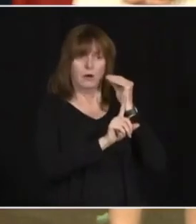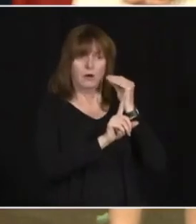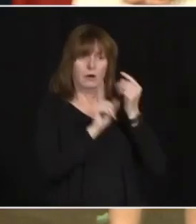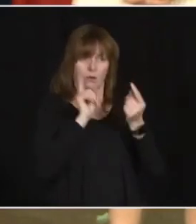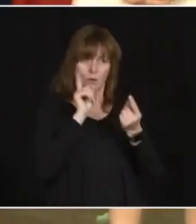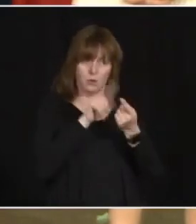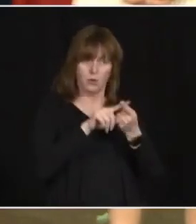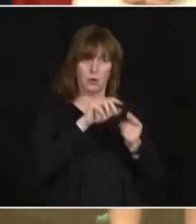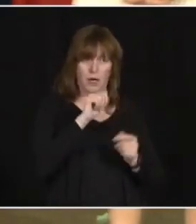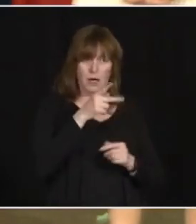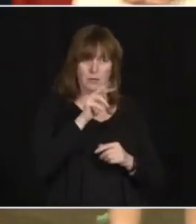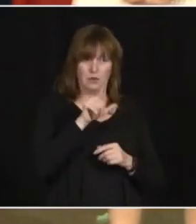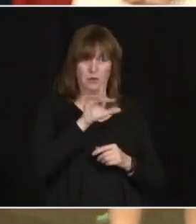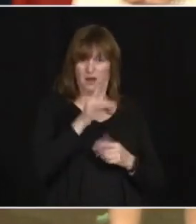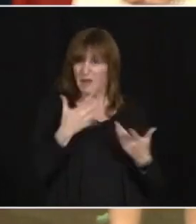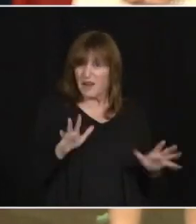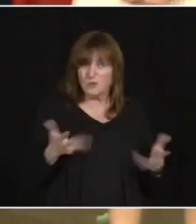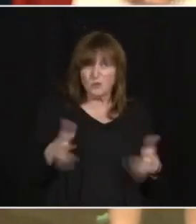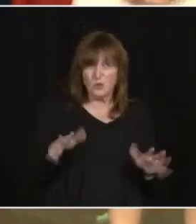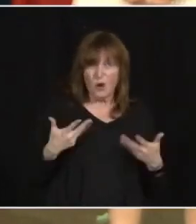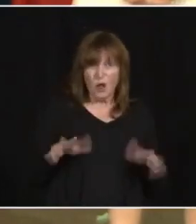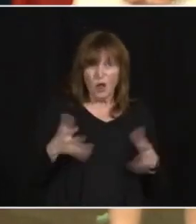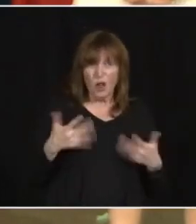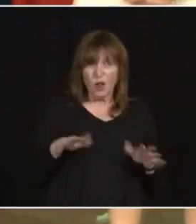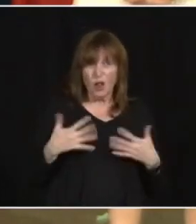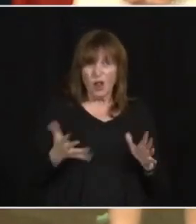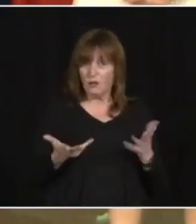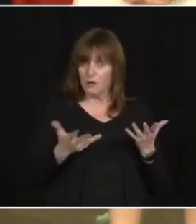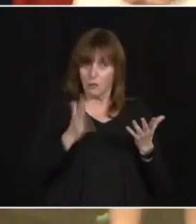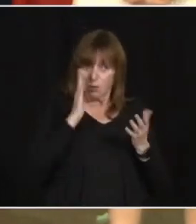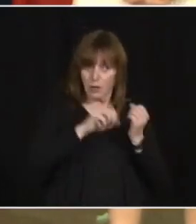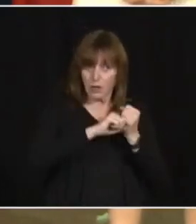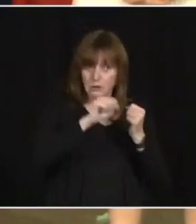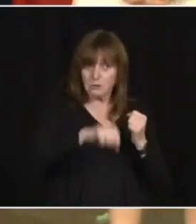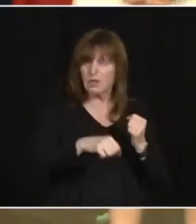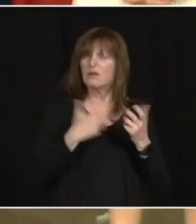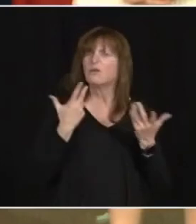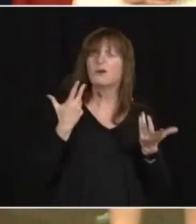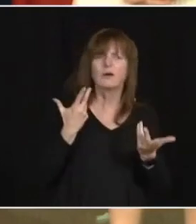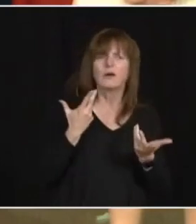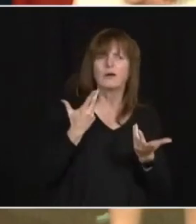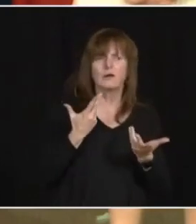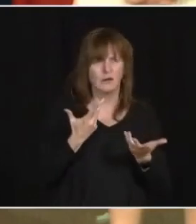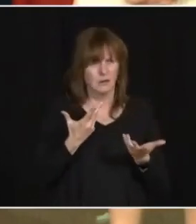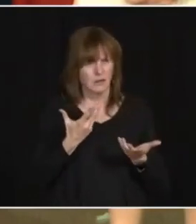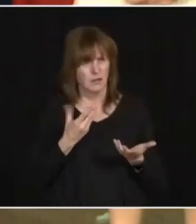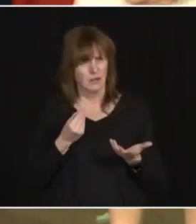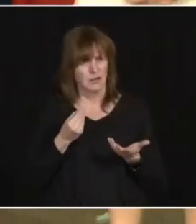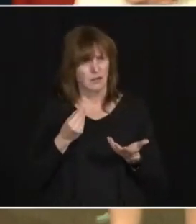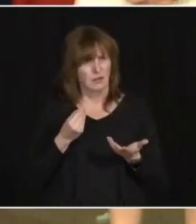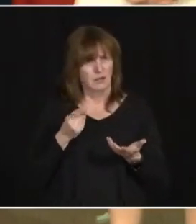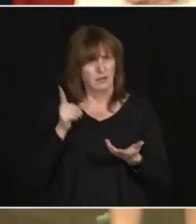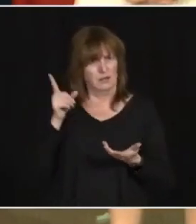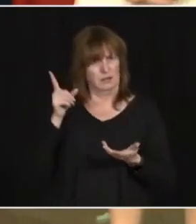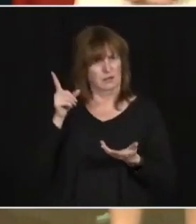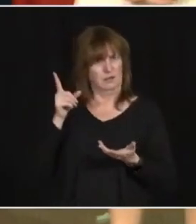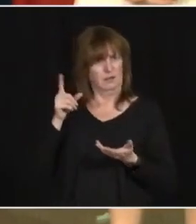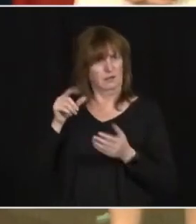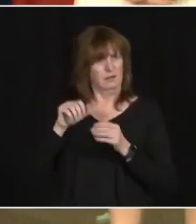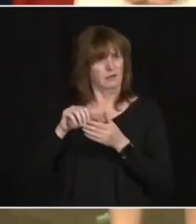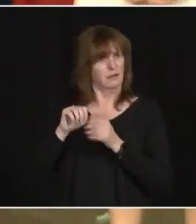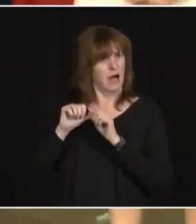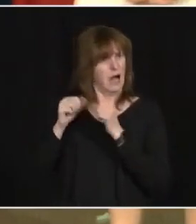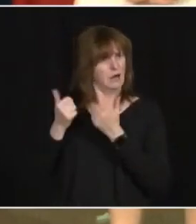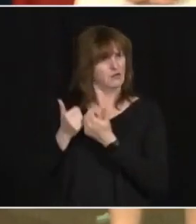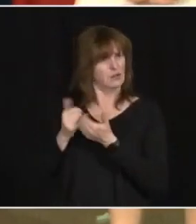week? Will Cabinet be extending that? And just on the exemptions as well, I'm wondering why retirement homes weren't included